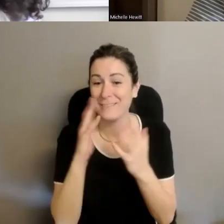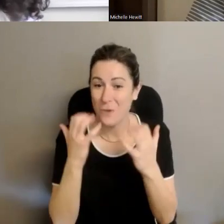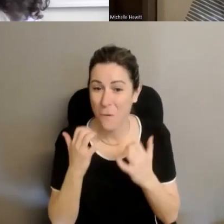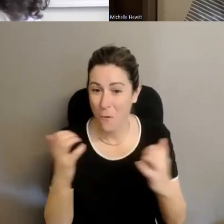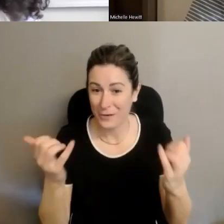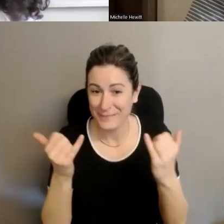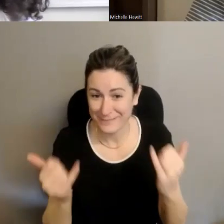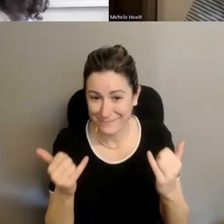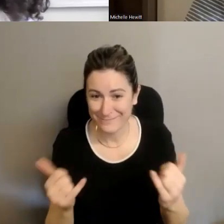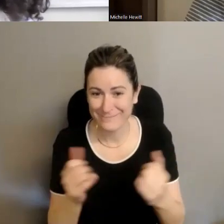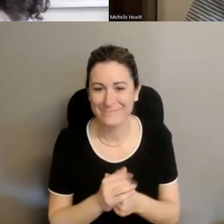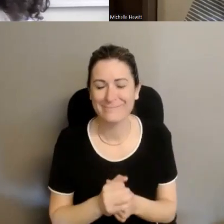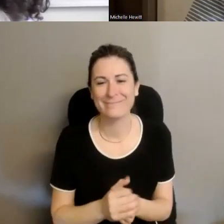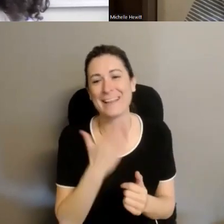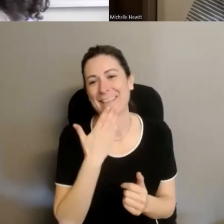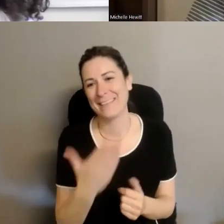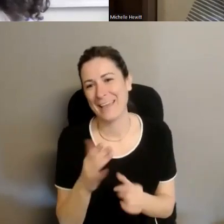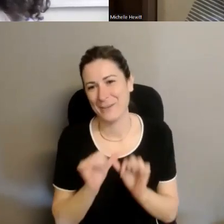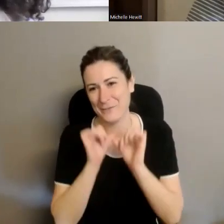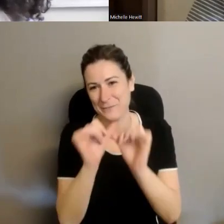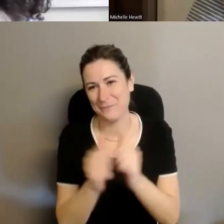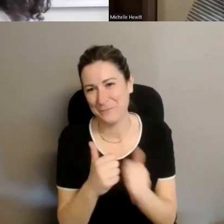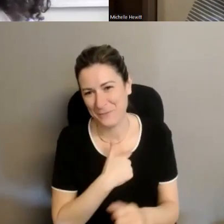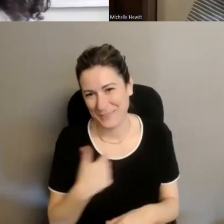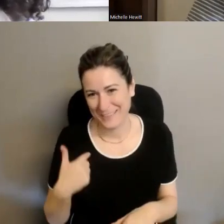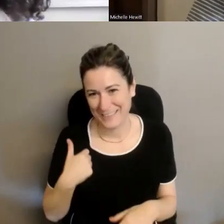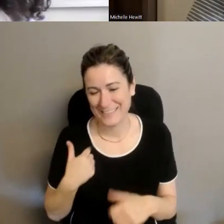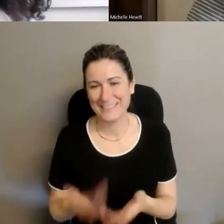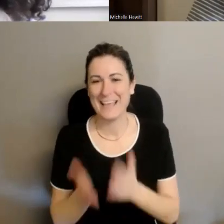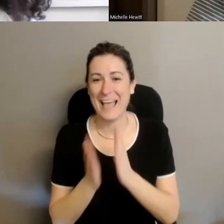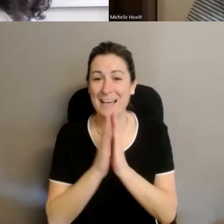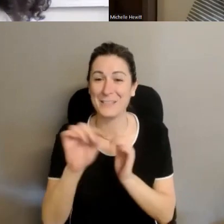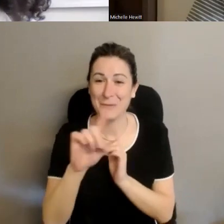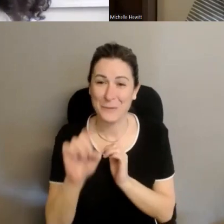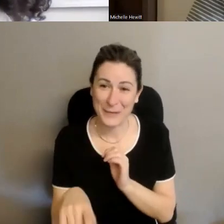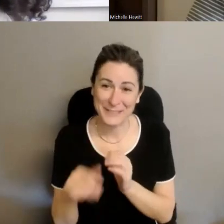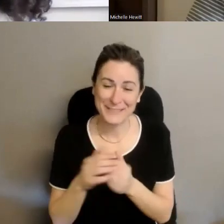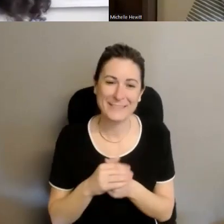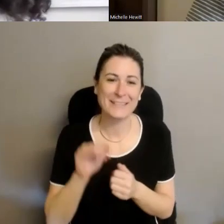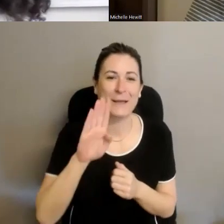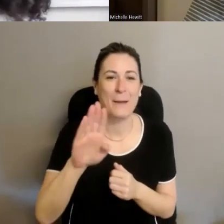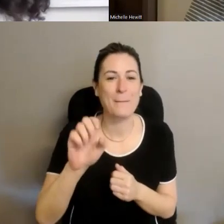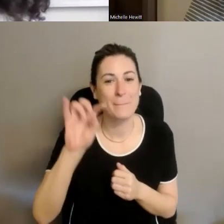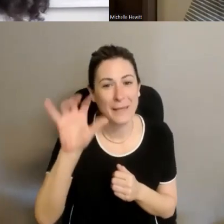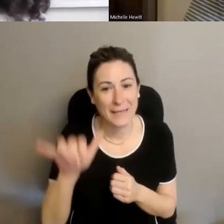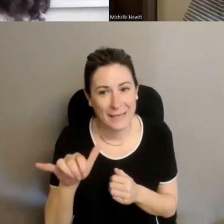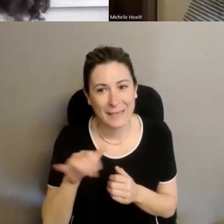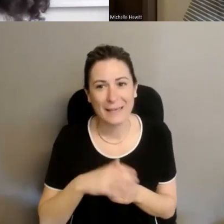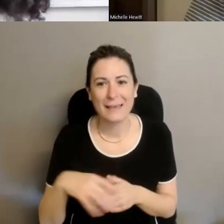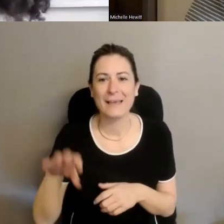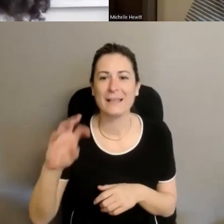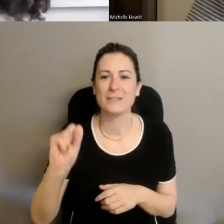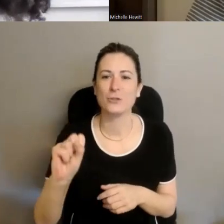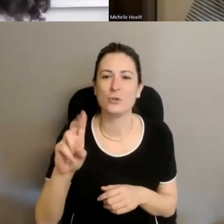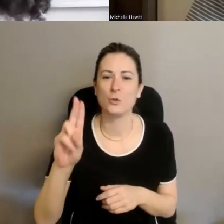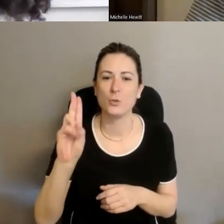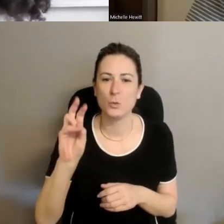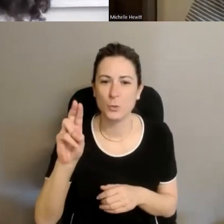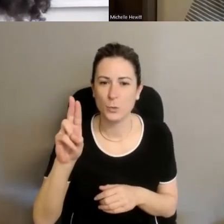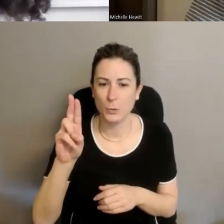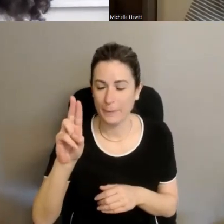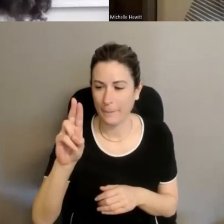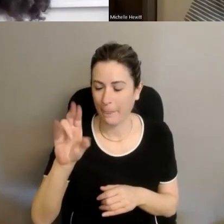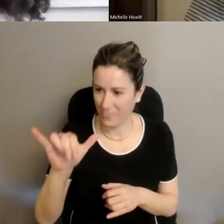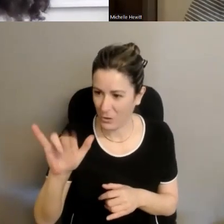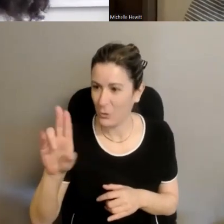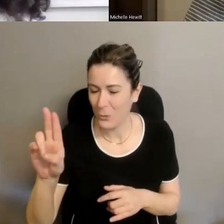with us and asking those questions. And Betty, people, and so you and everybody at West Coast Leaf, thank you